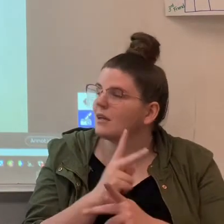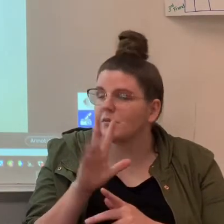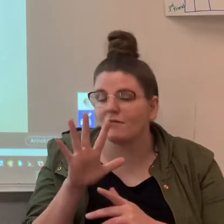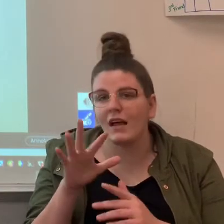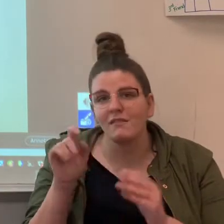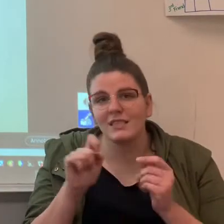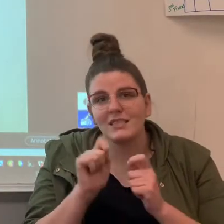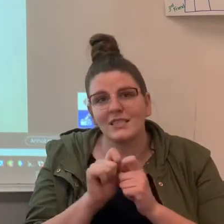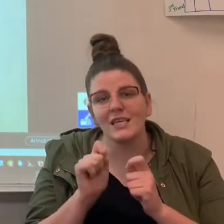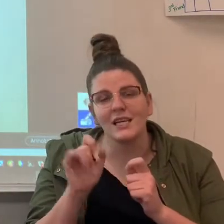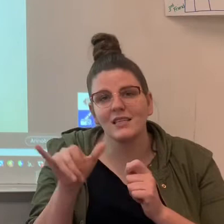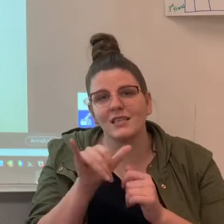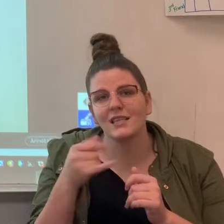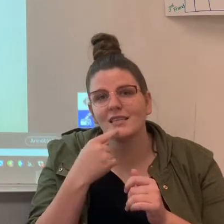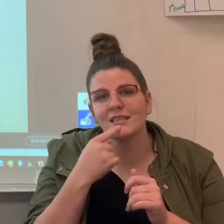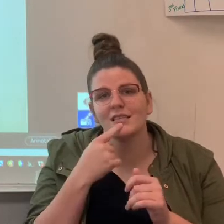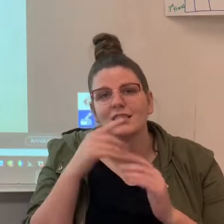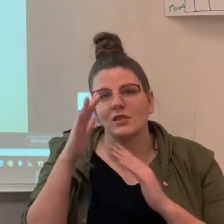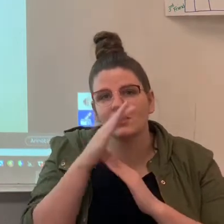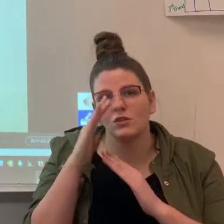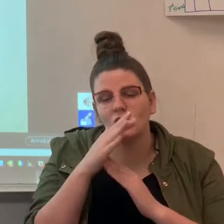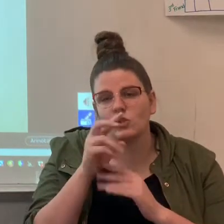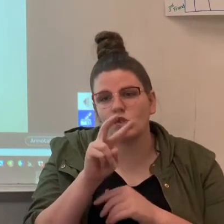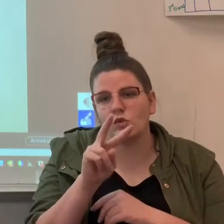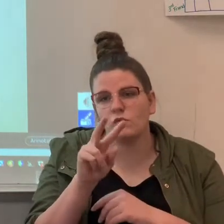5, which would be 2, 4, 6, 8, 10